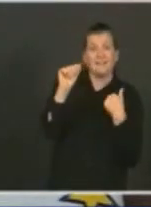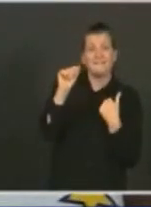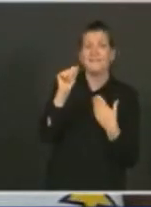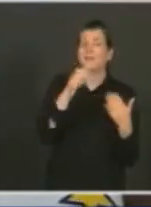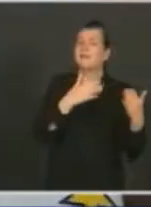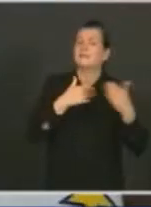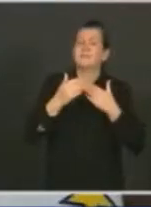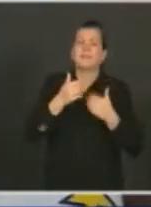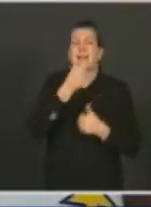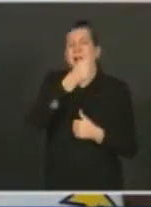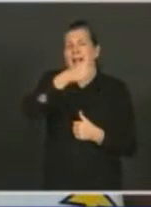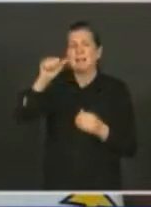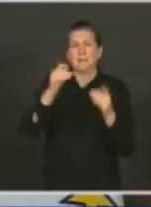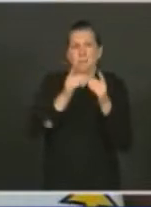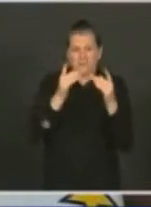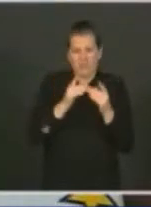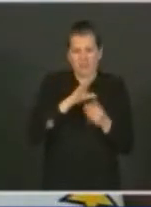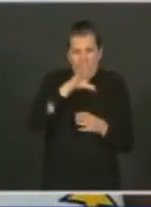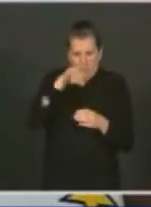time, who